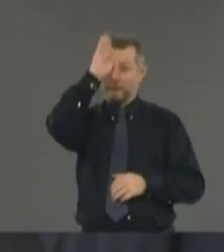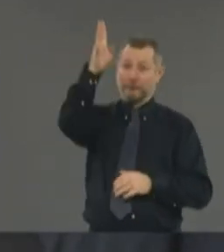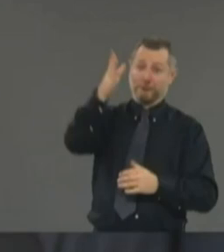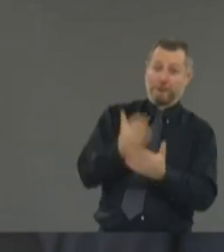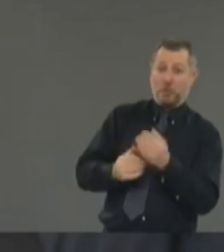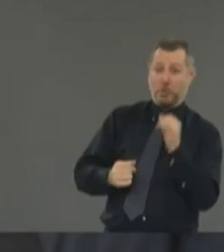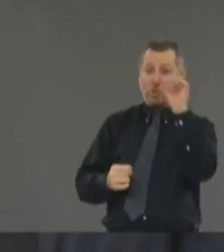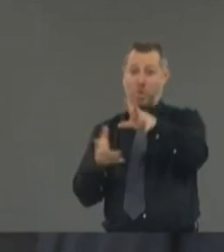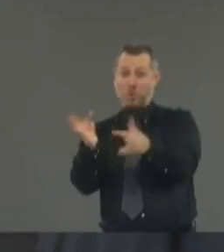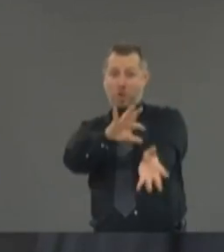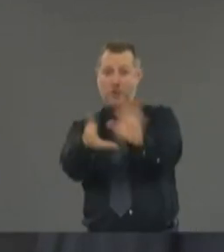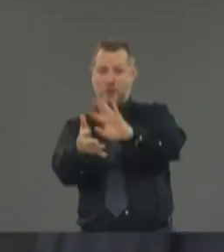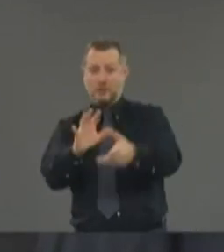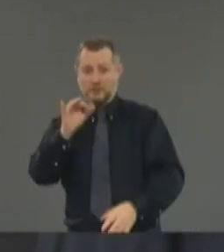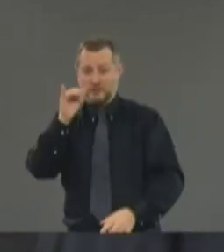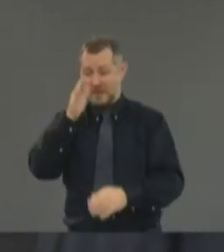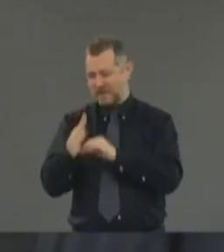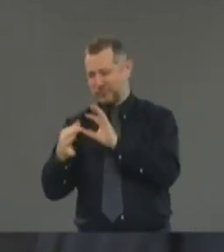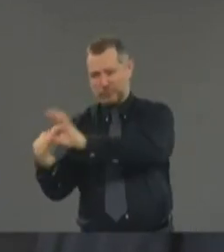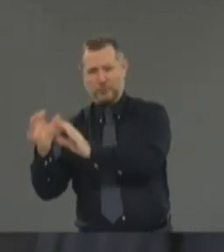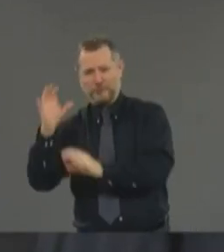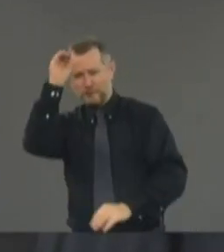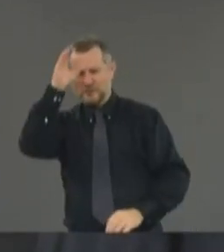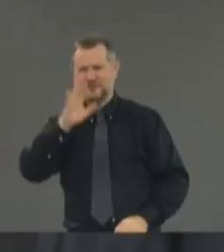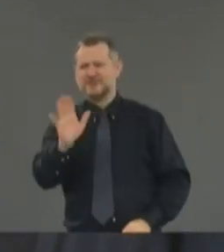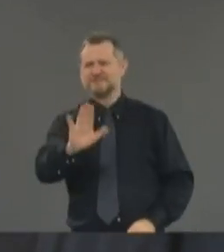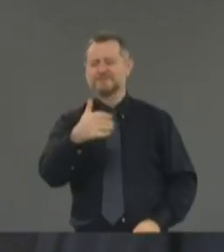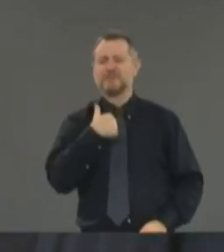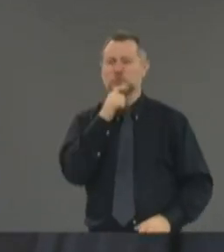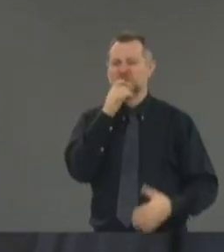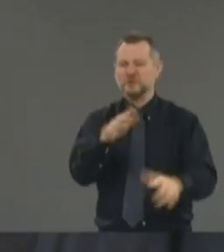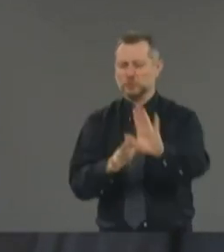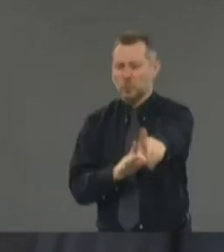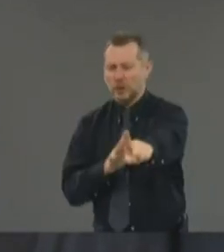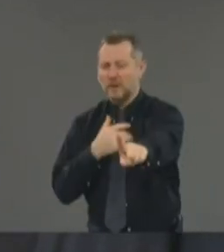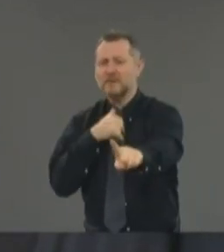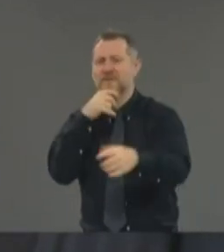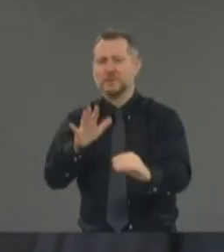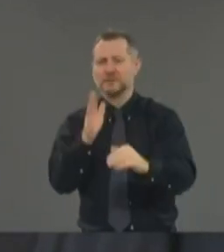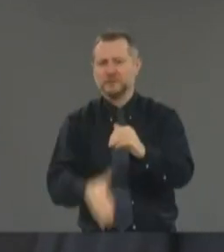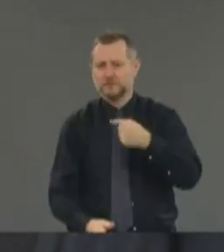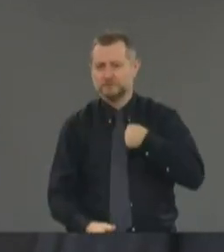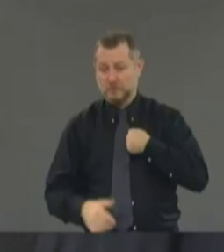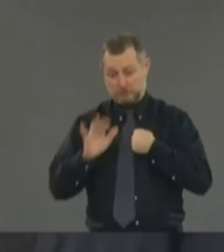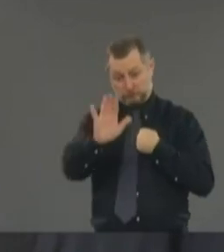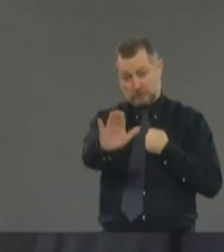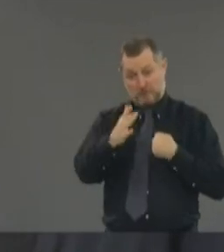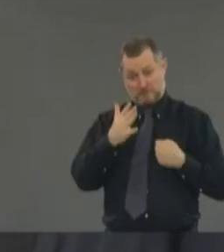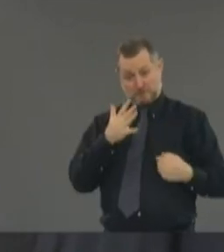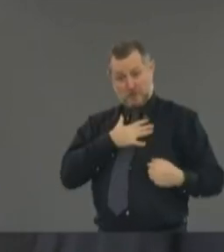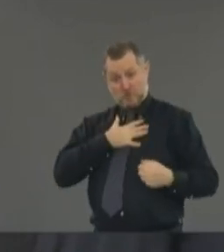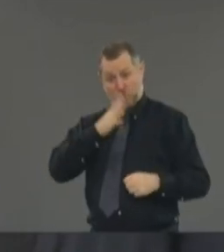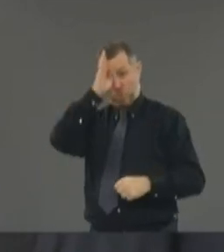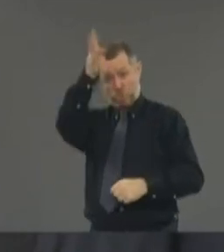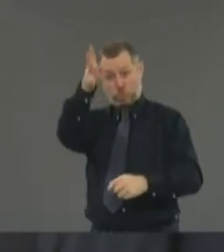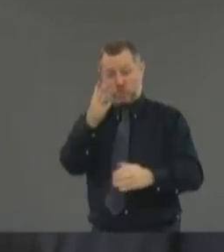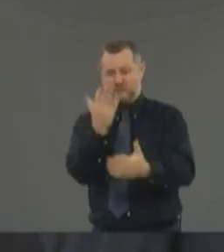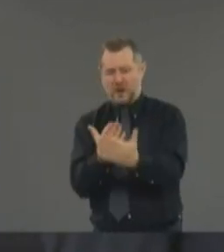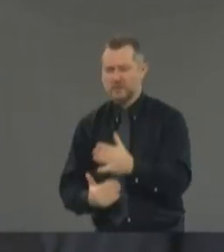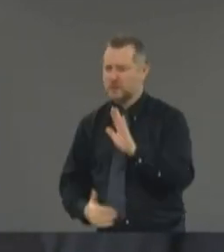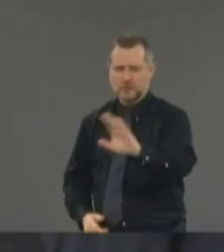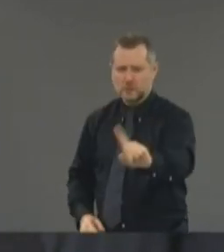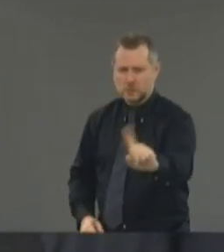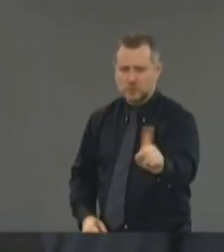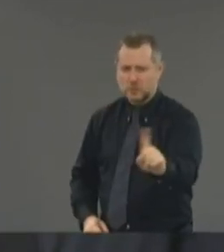opinion. But people, let me finish. People don't get to have their own facts because then you have all these